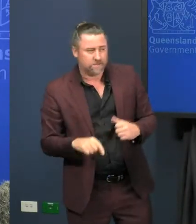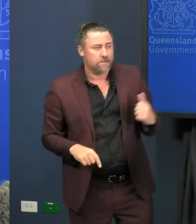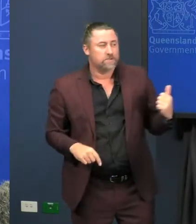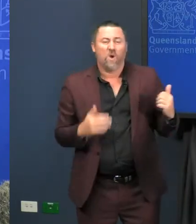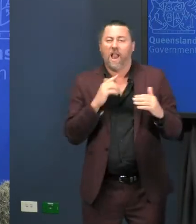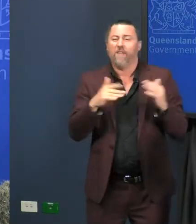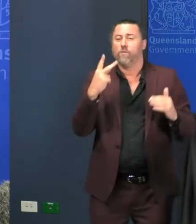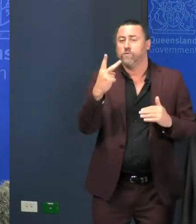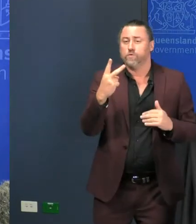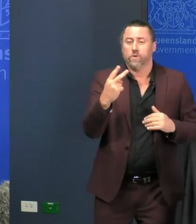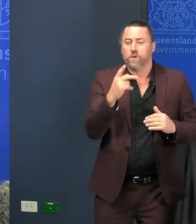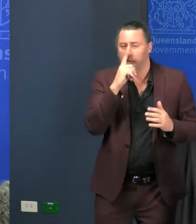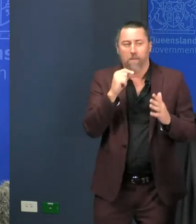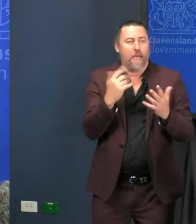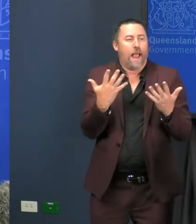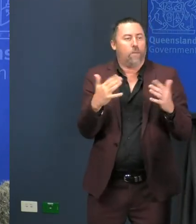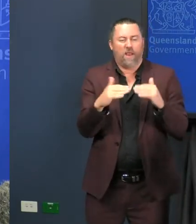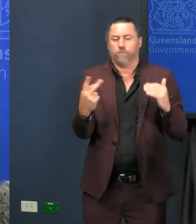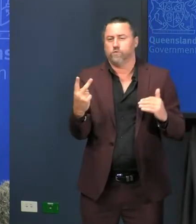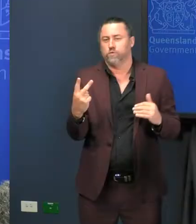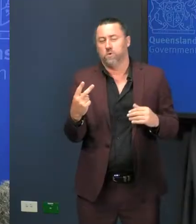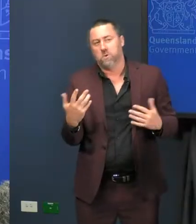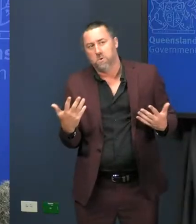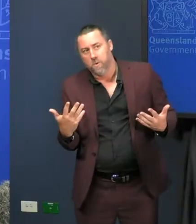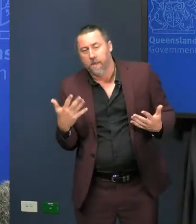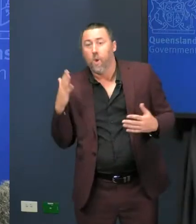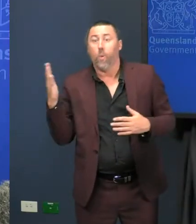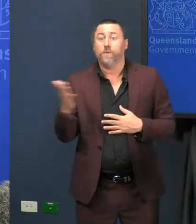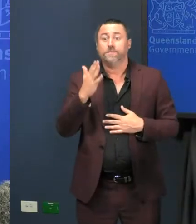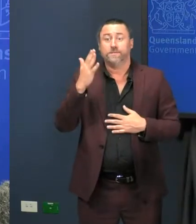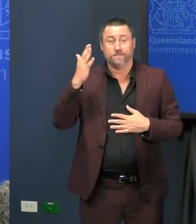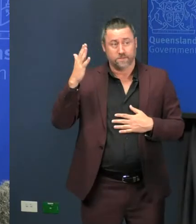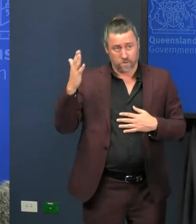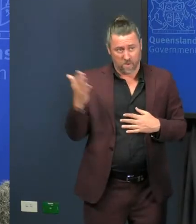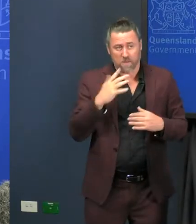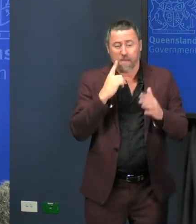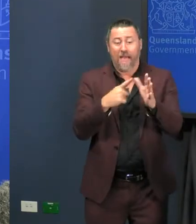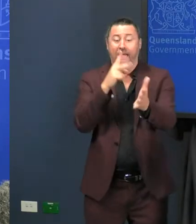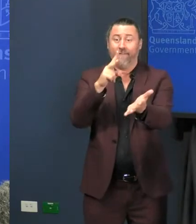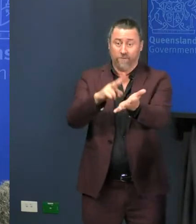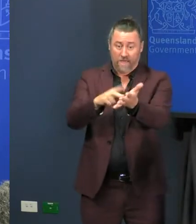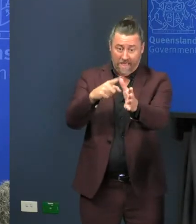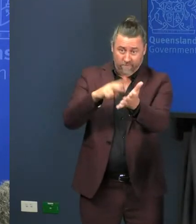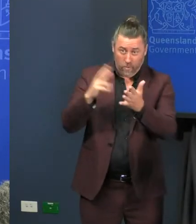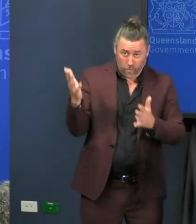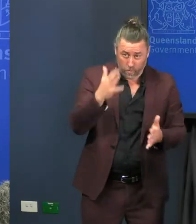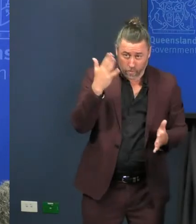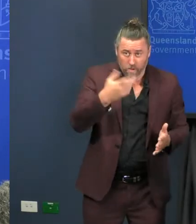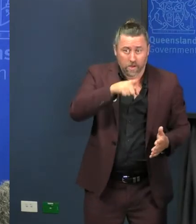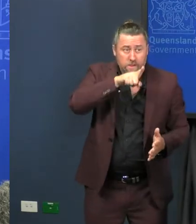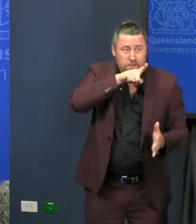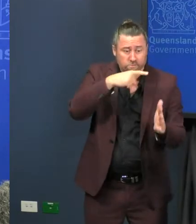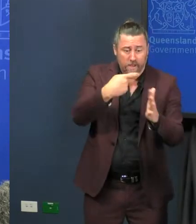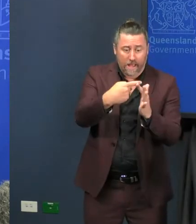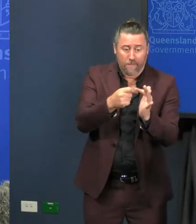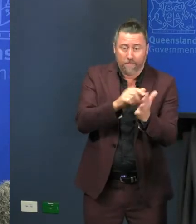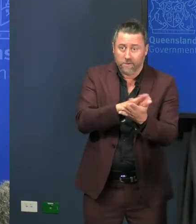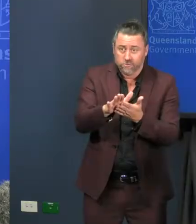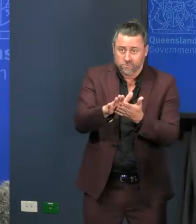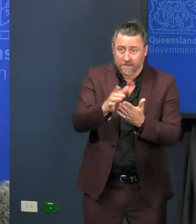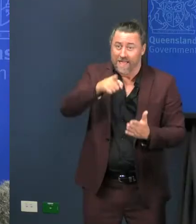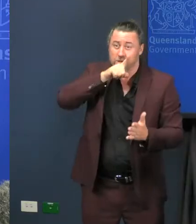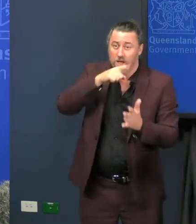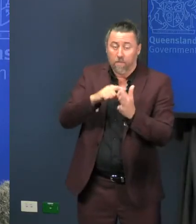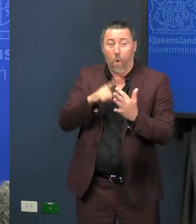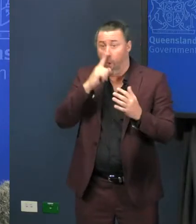2, so I said up to a Category 2 system. So you're talking sustained winds, so that's the average winds, up around 100 kilometres per hour, and gusts